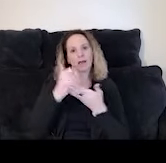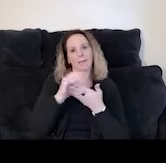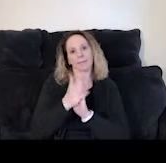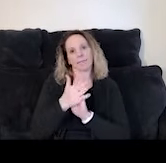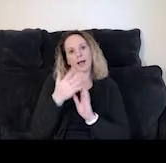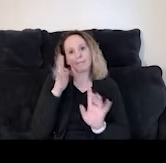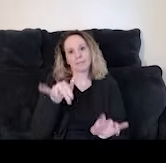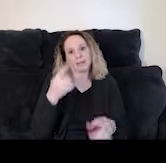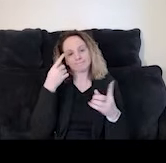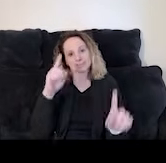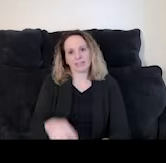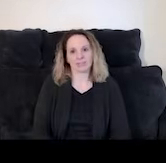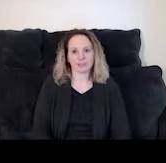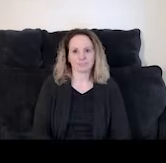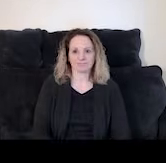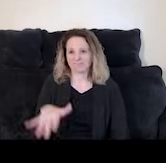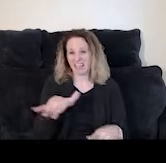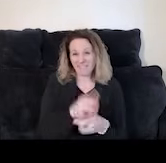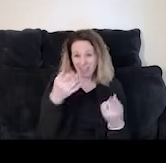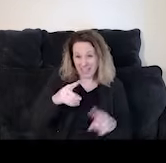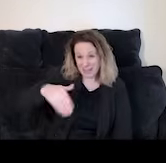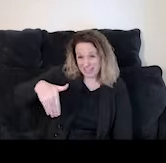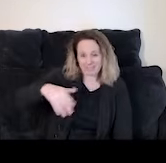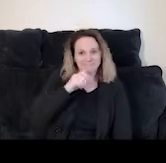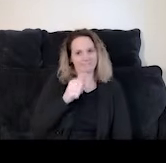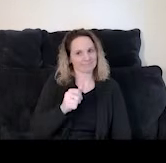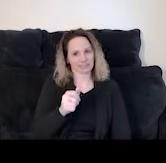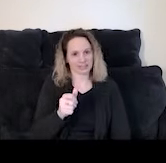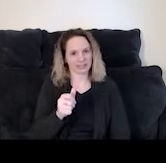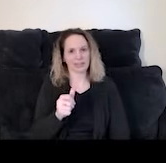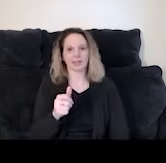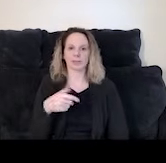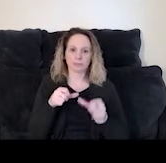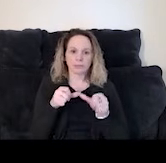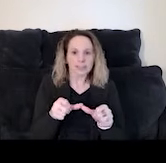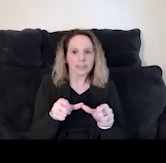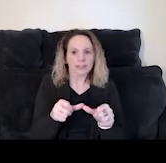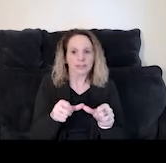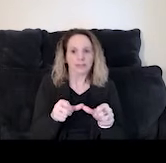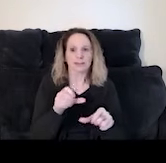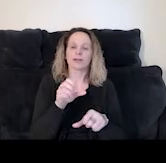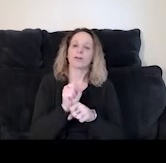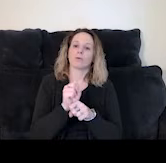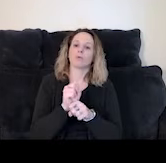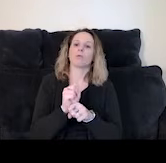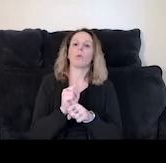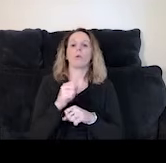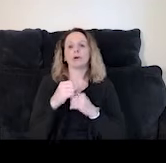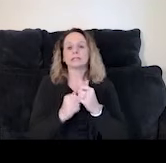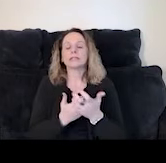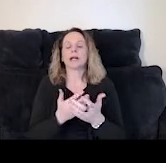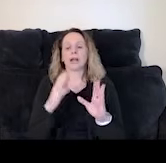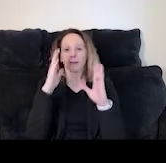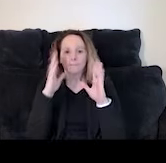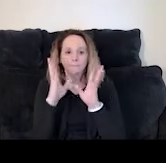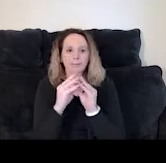successful in that. That's not fully happening yet everywhere. So we're continuing to have our work group structure, listening sessions, meet